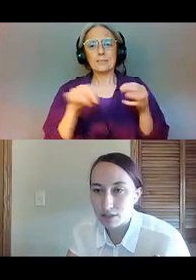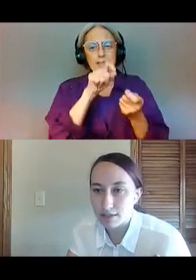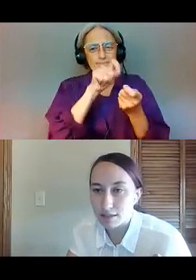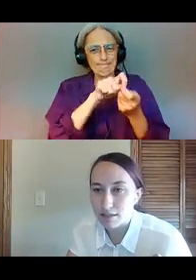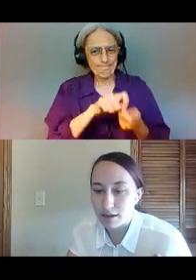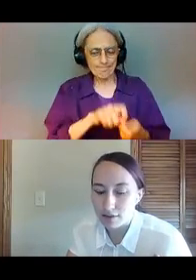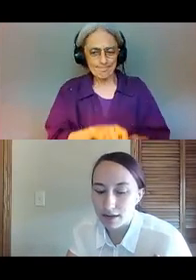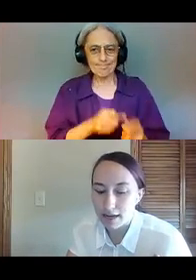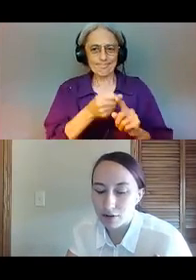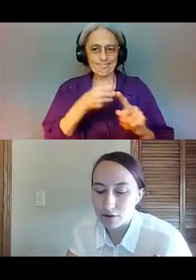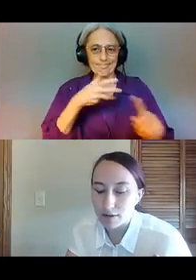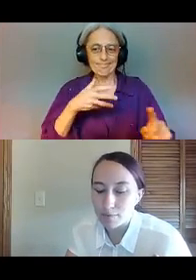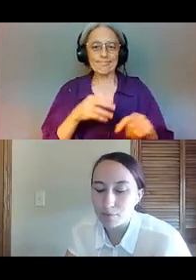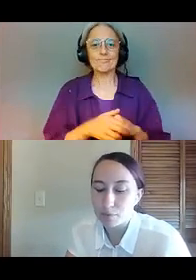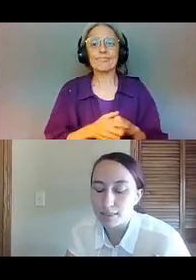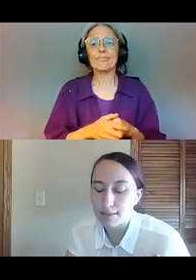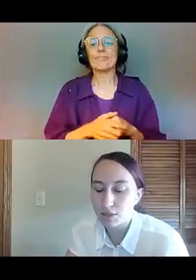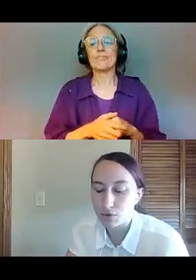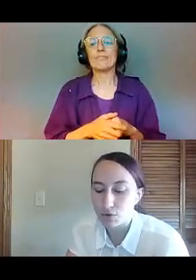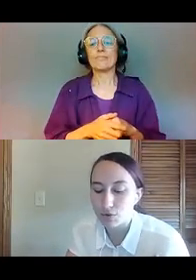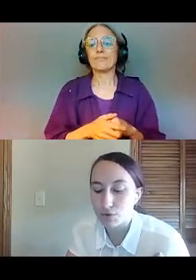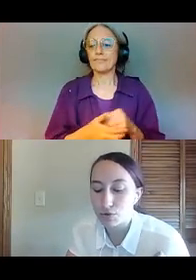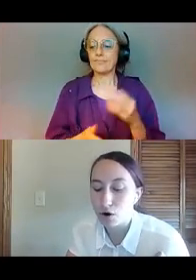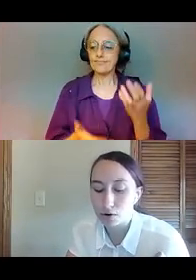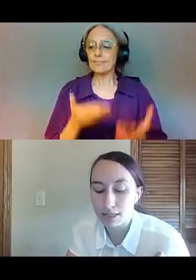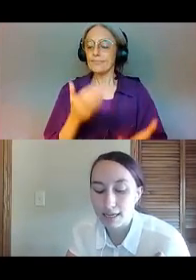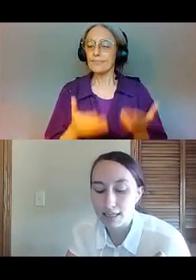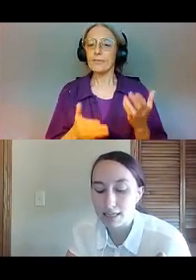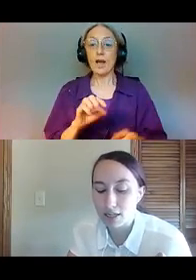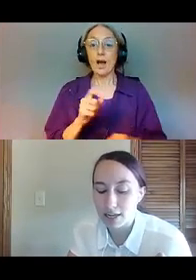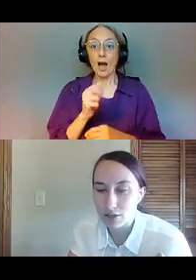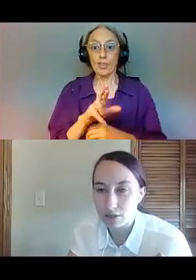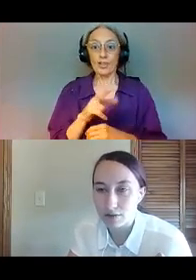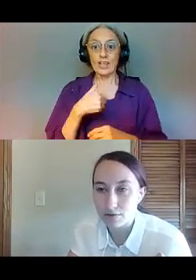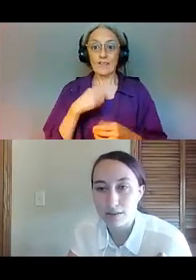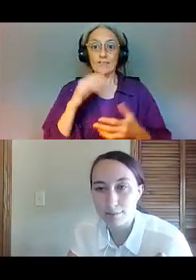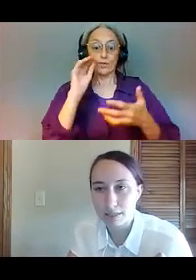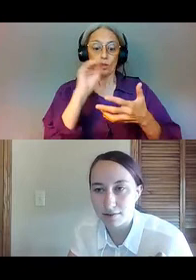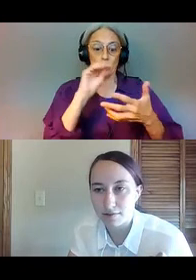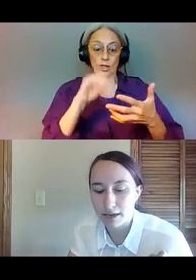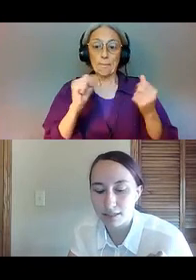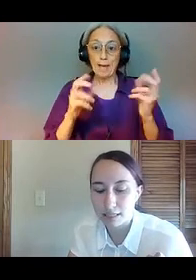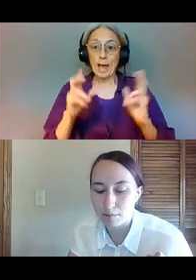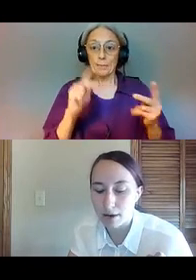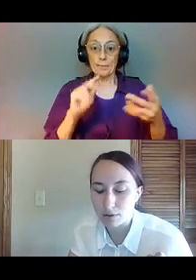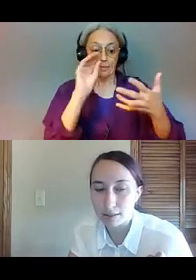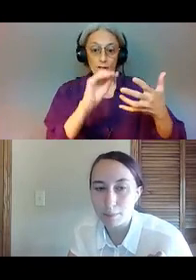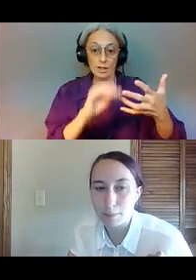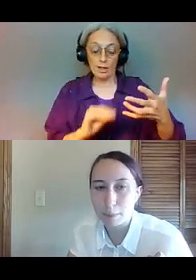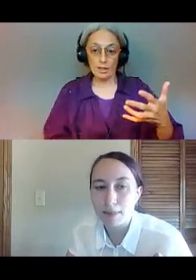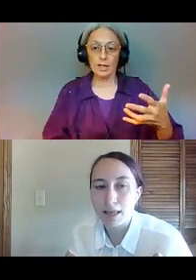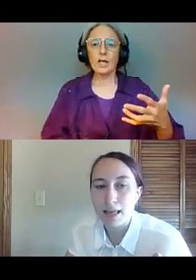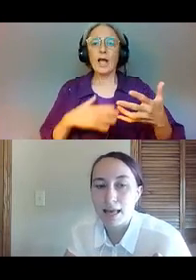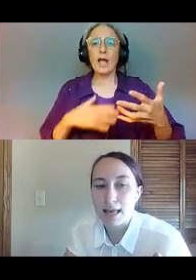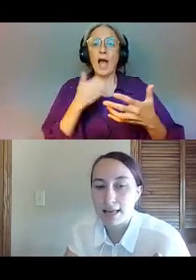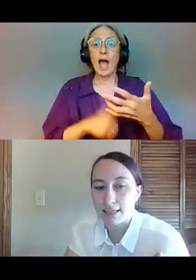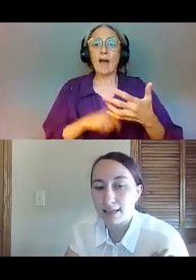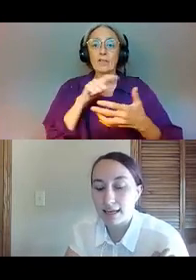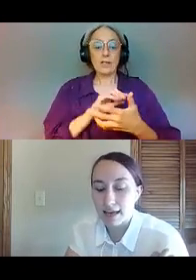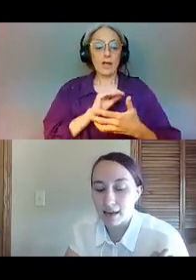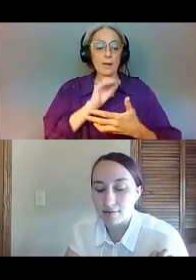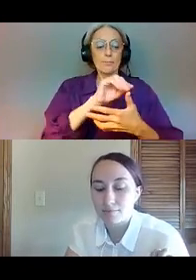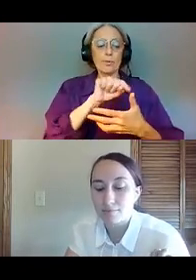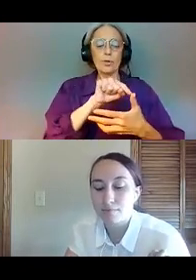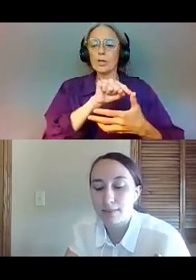multiple entries in the other category, please make sure to correlate each entry with a specific FTE amount.